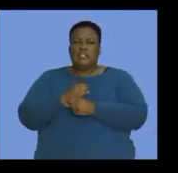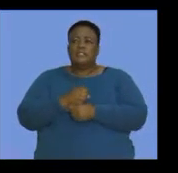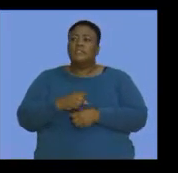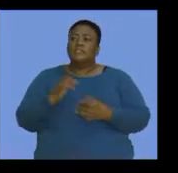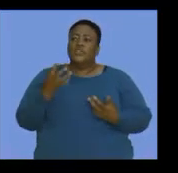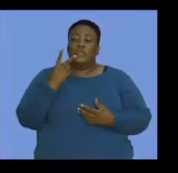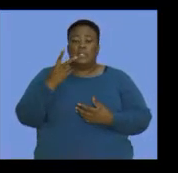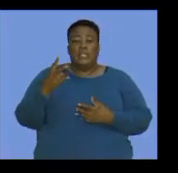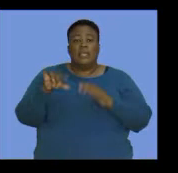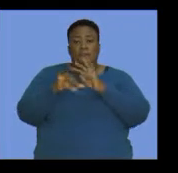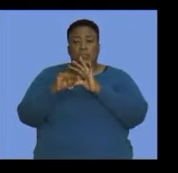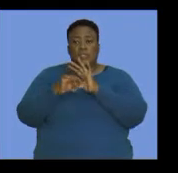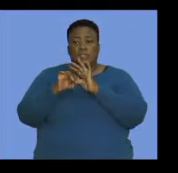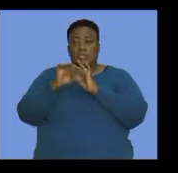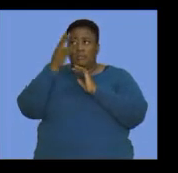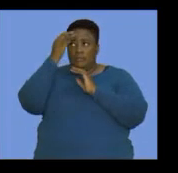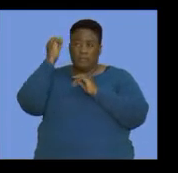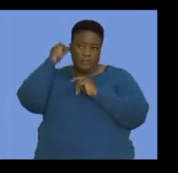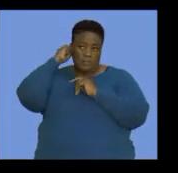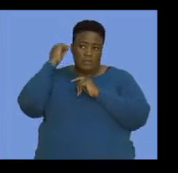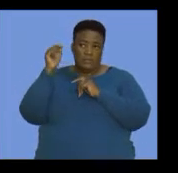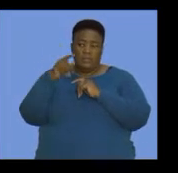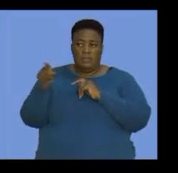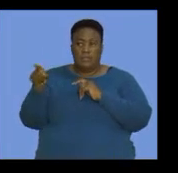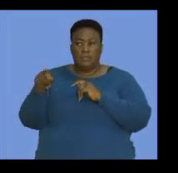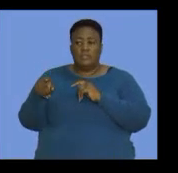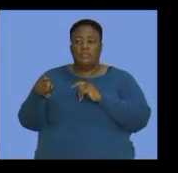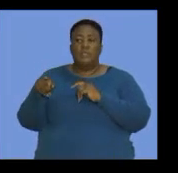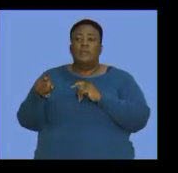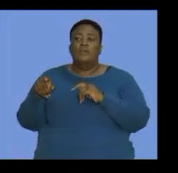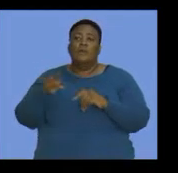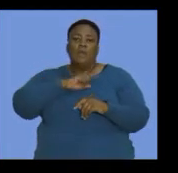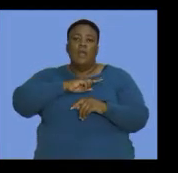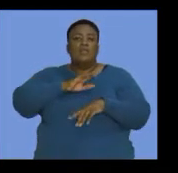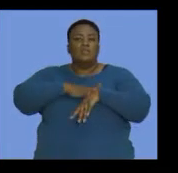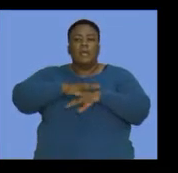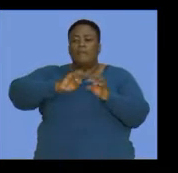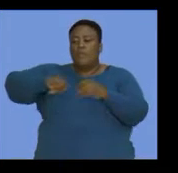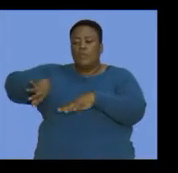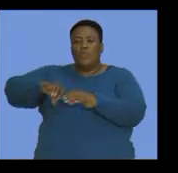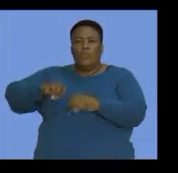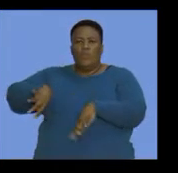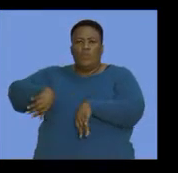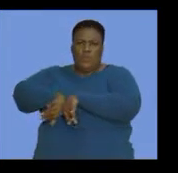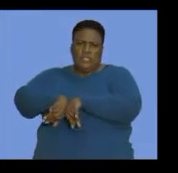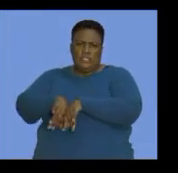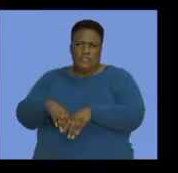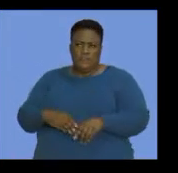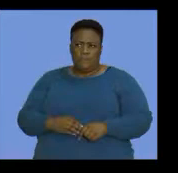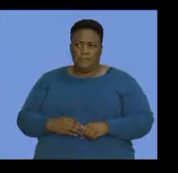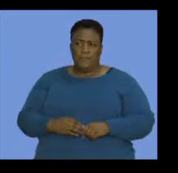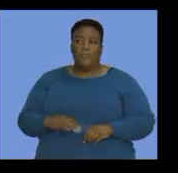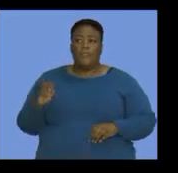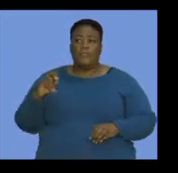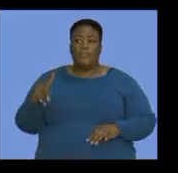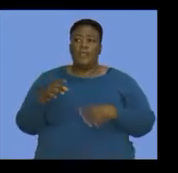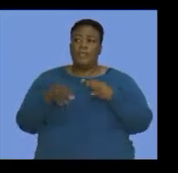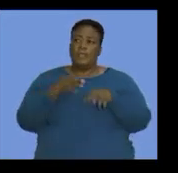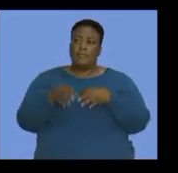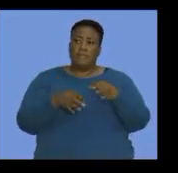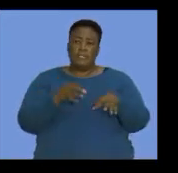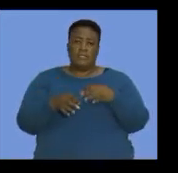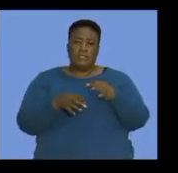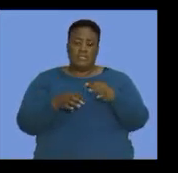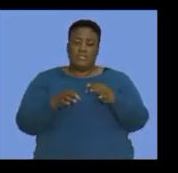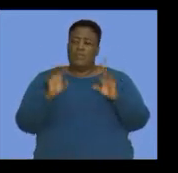50 years. So guys, it's important to note these, especially as we dispose of our waste. So let's